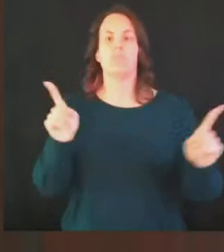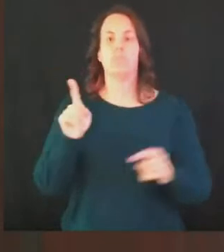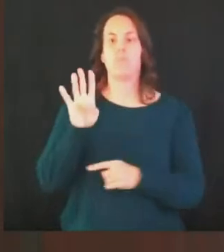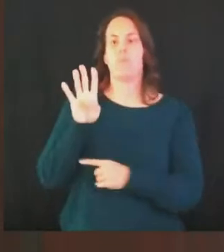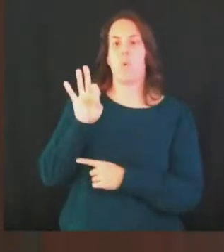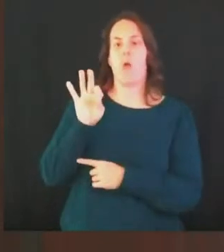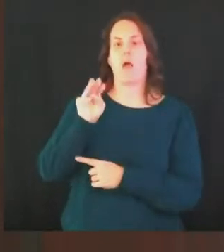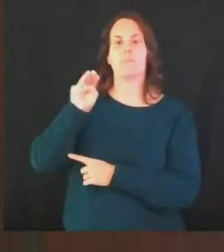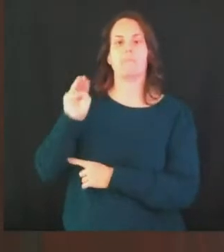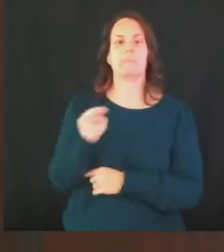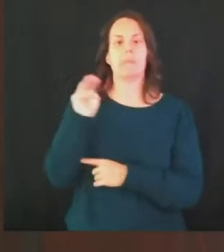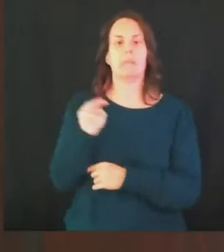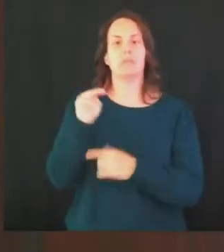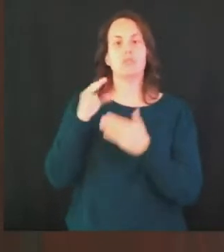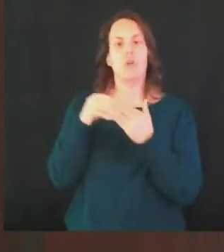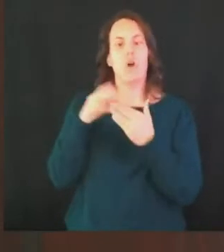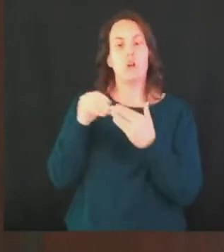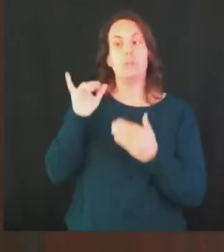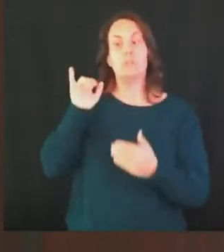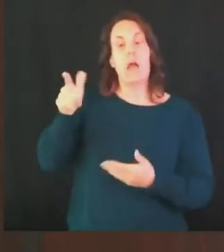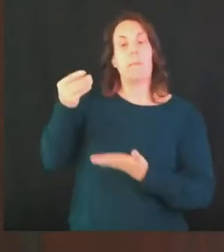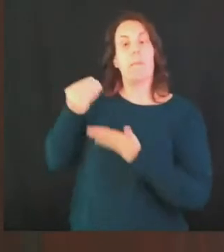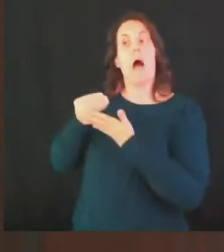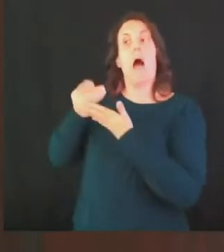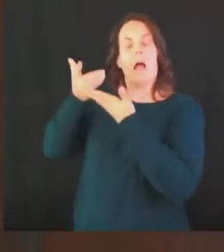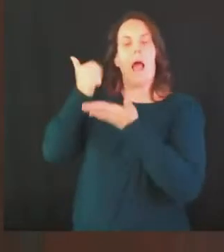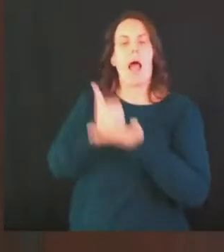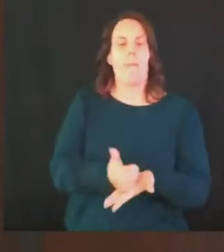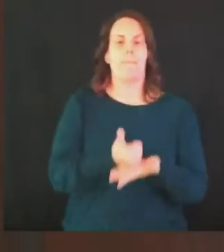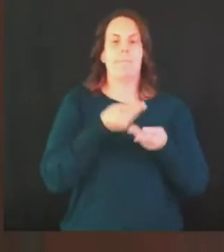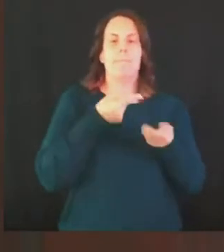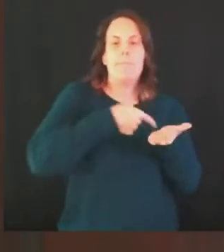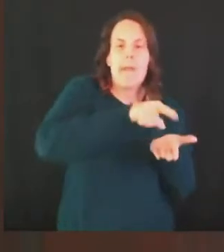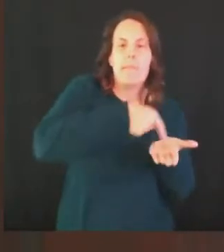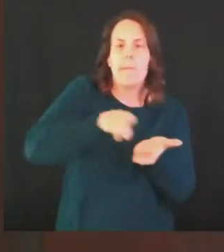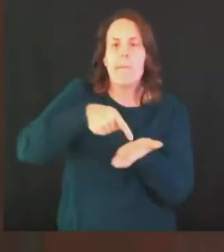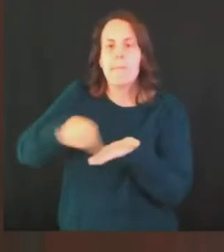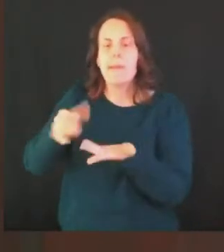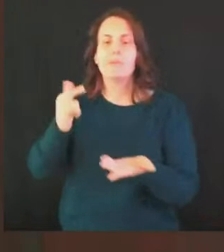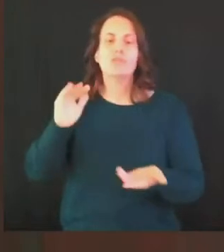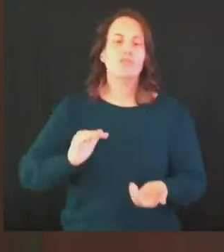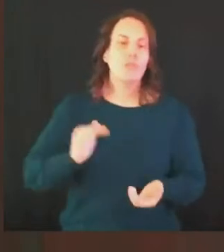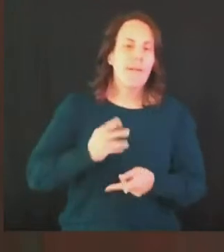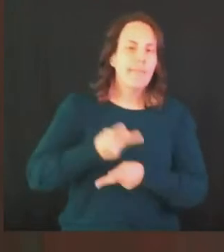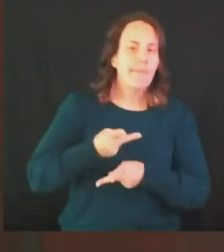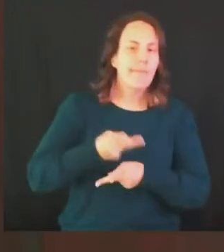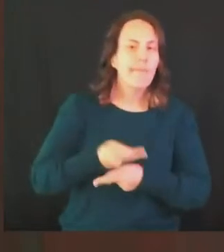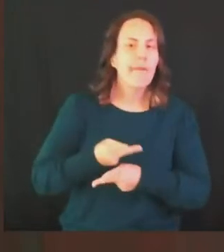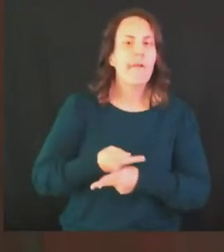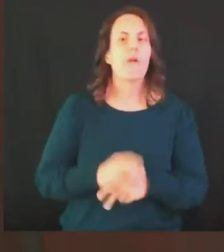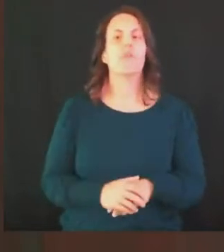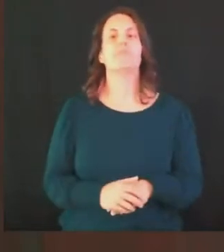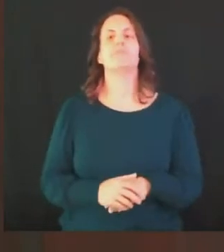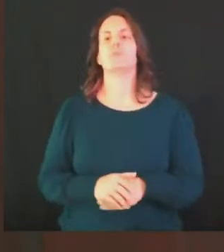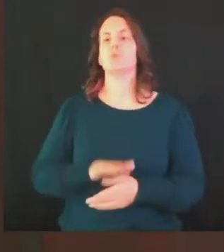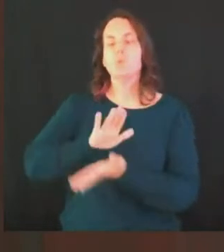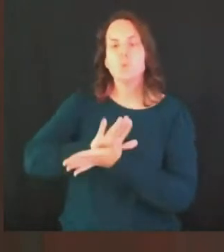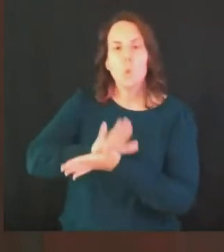grant program aimed at assisting organizations that provide care to school-age kids during the